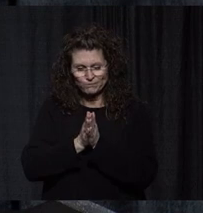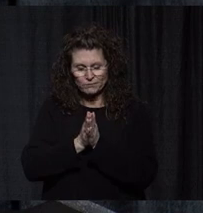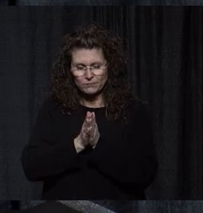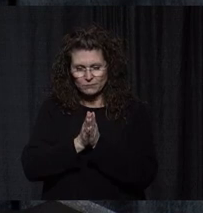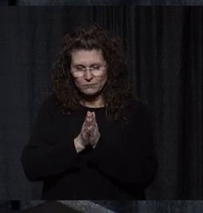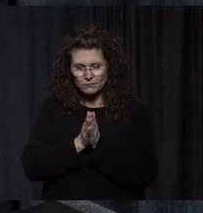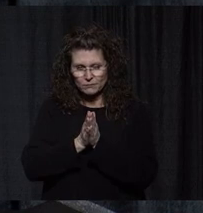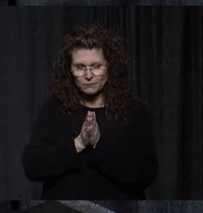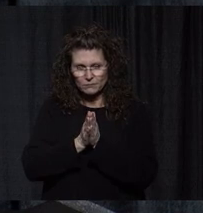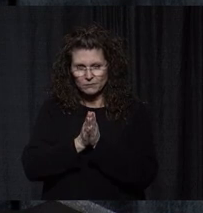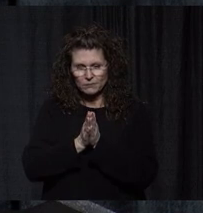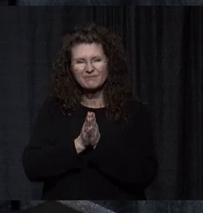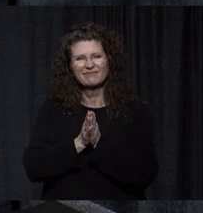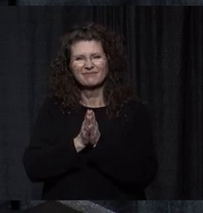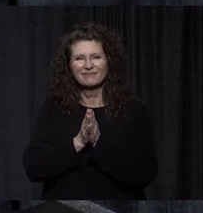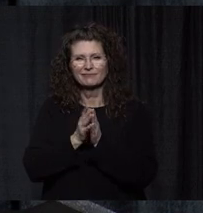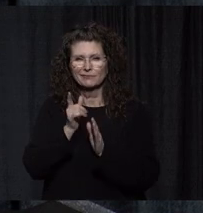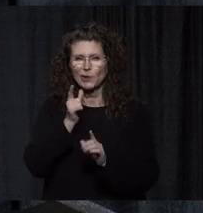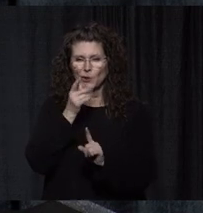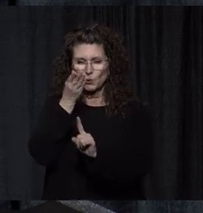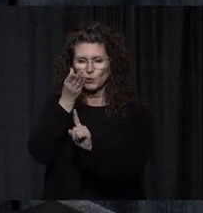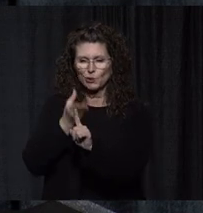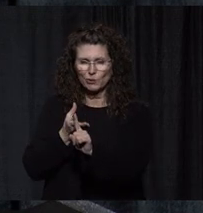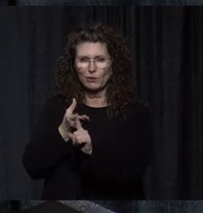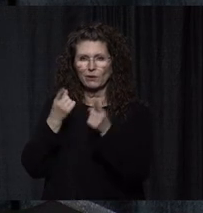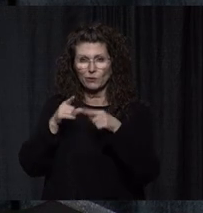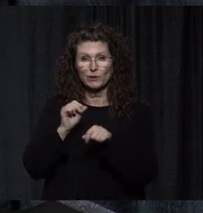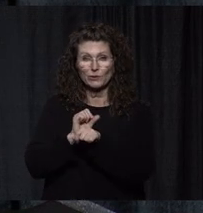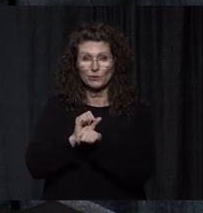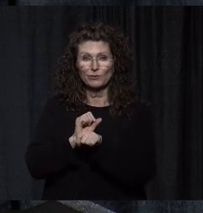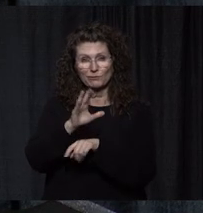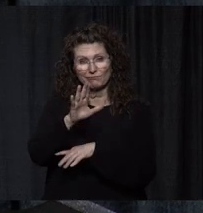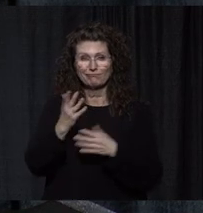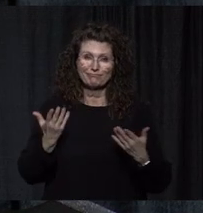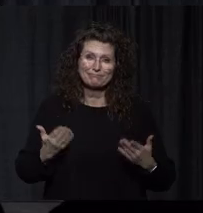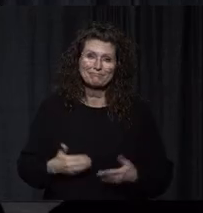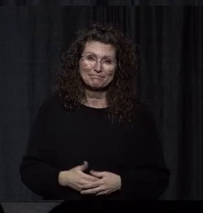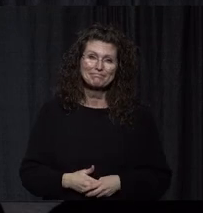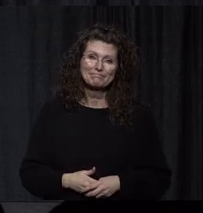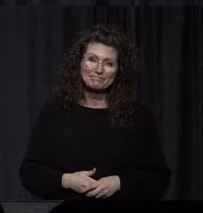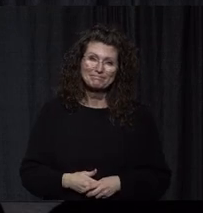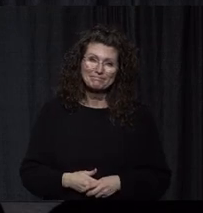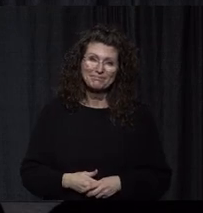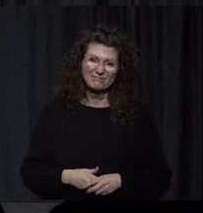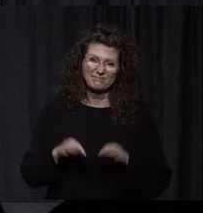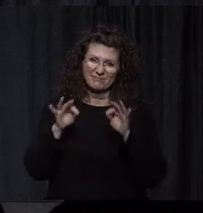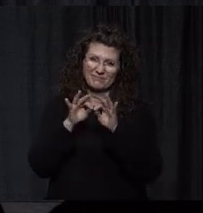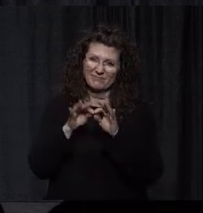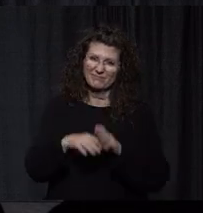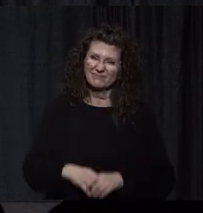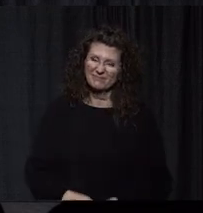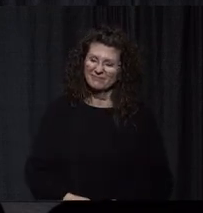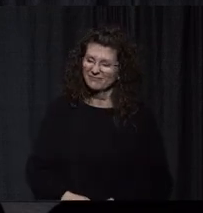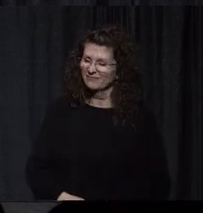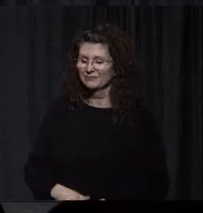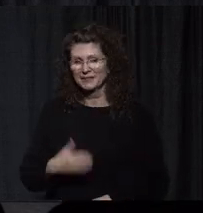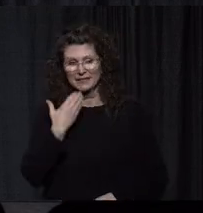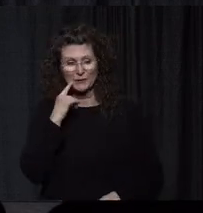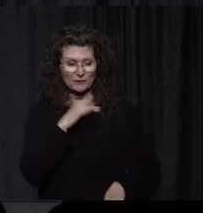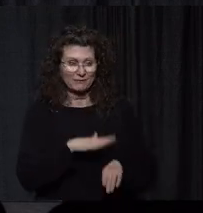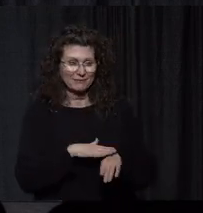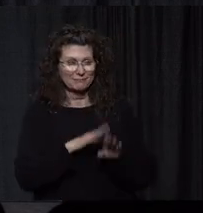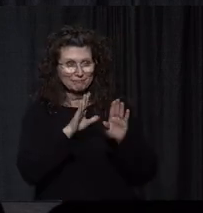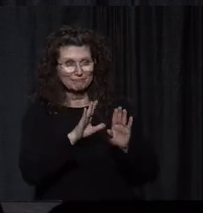the full human being that you are as you do the work you do that matters. Thank you. Great advice. Yeah, we often